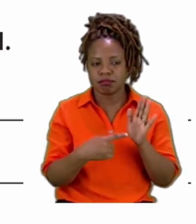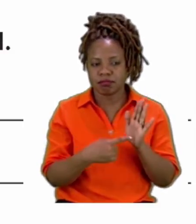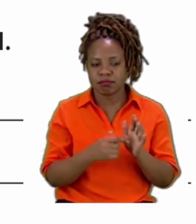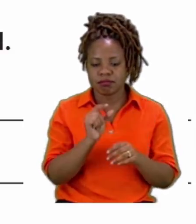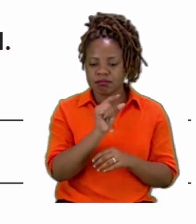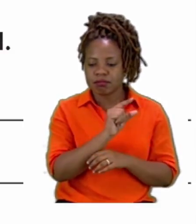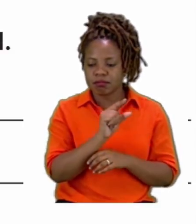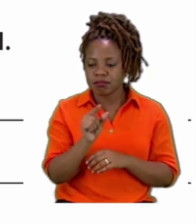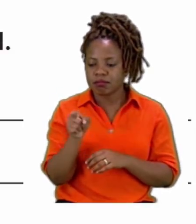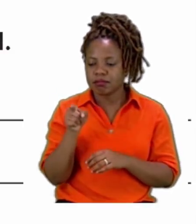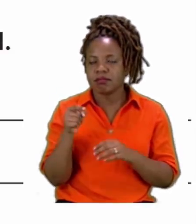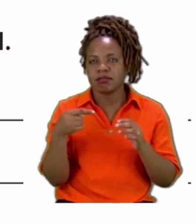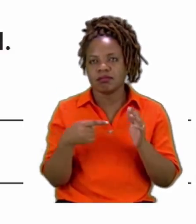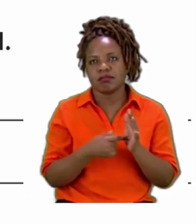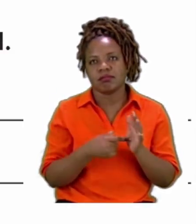the sentence.